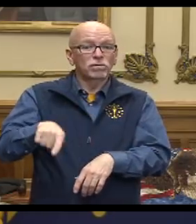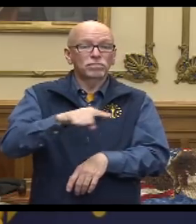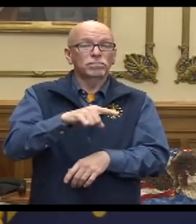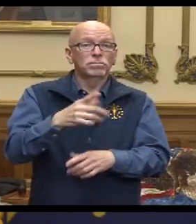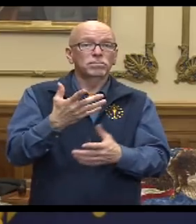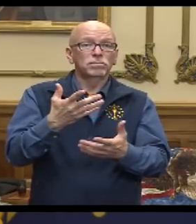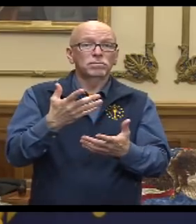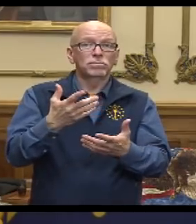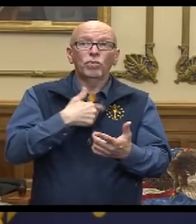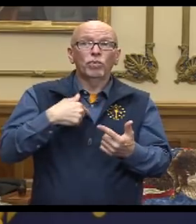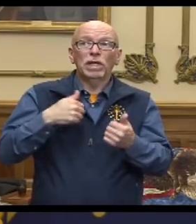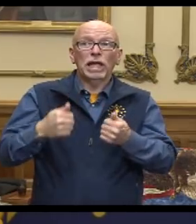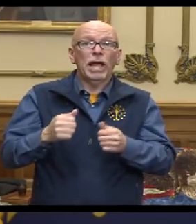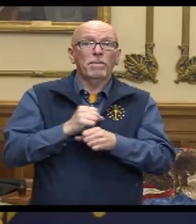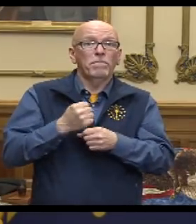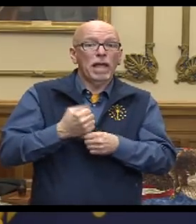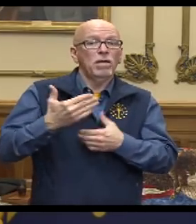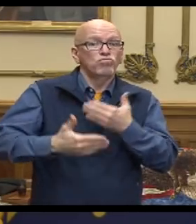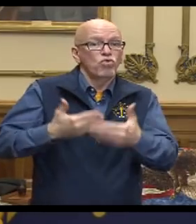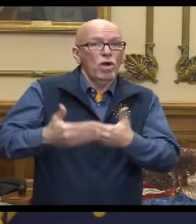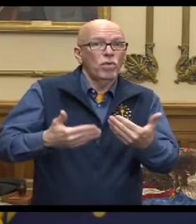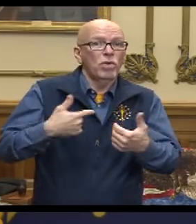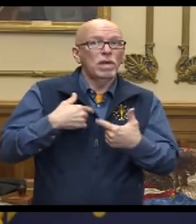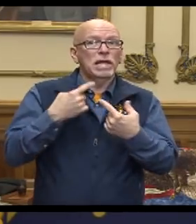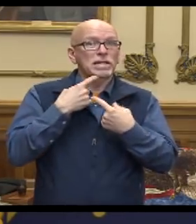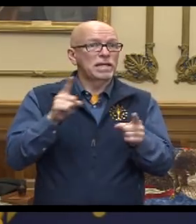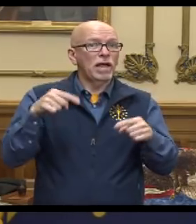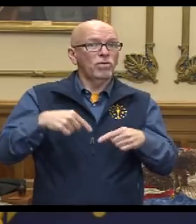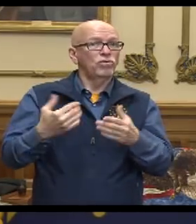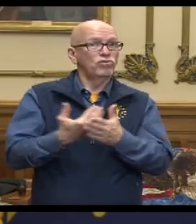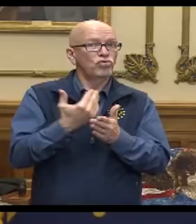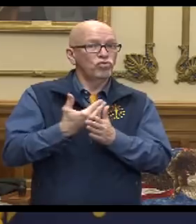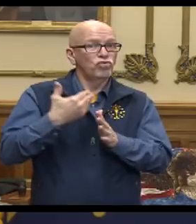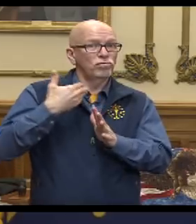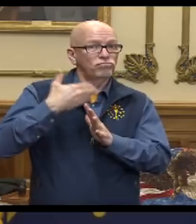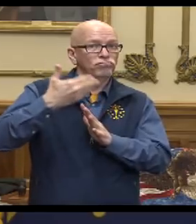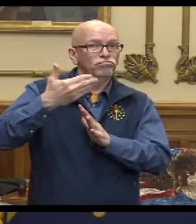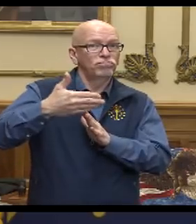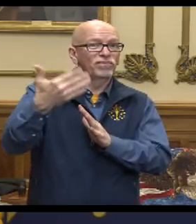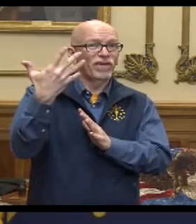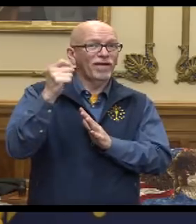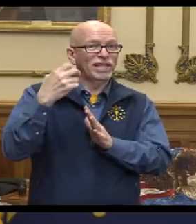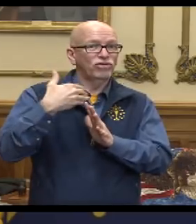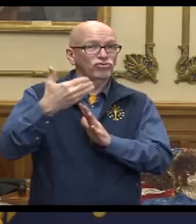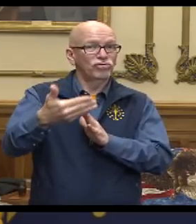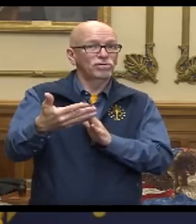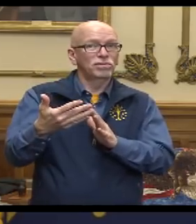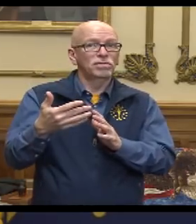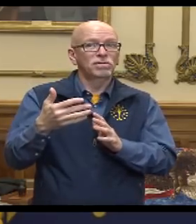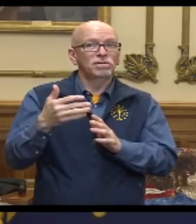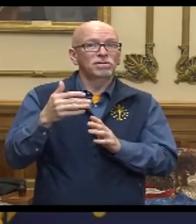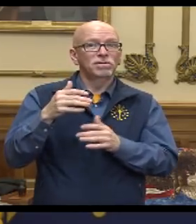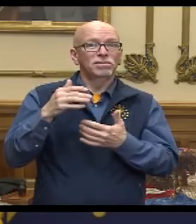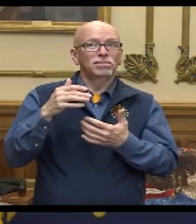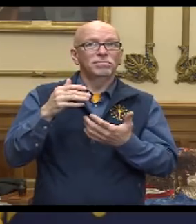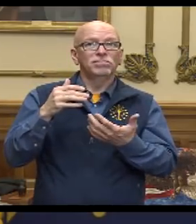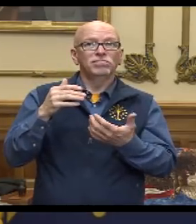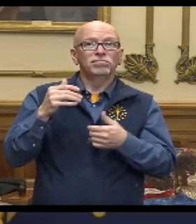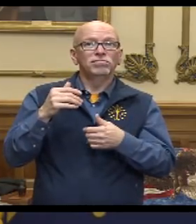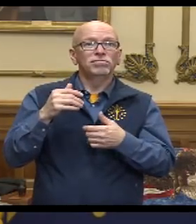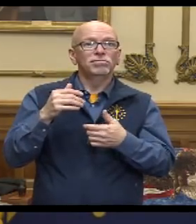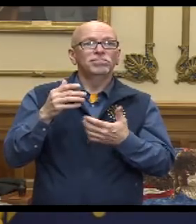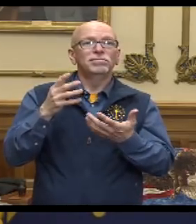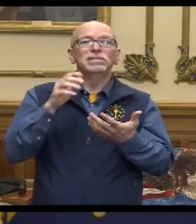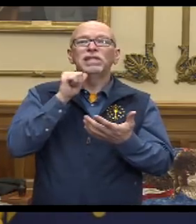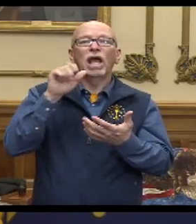to be making this type of progress or announcing these new 5 stages, to be not